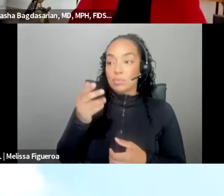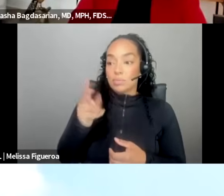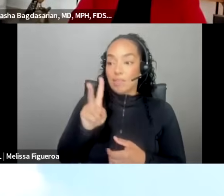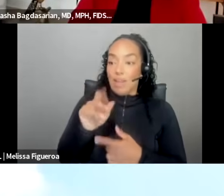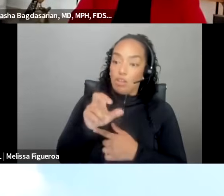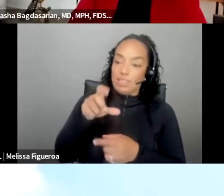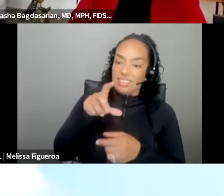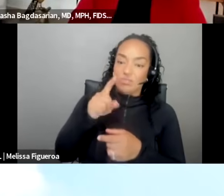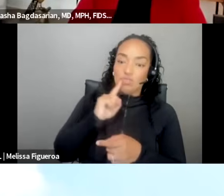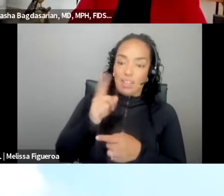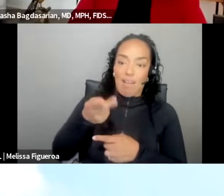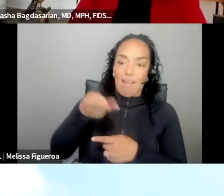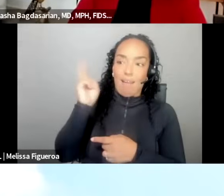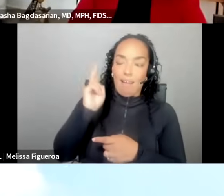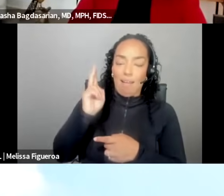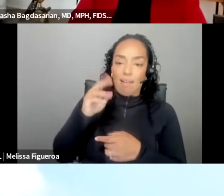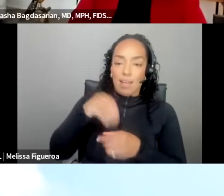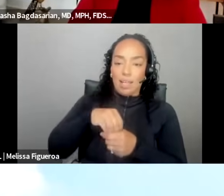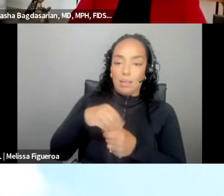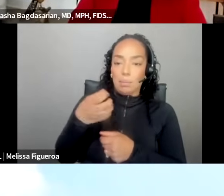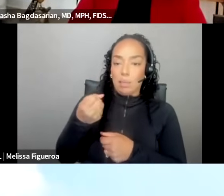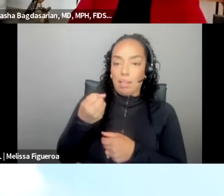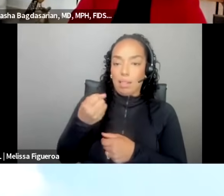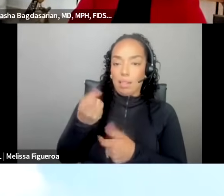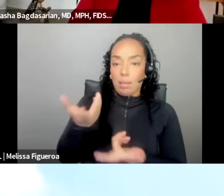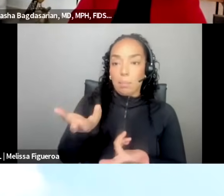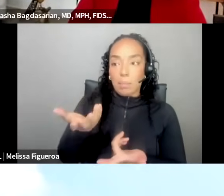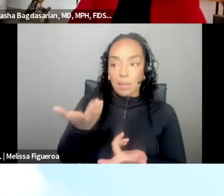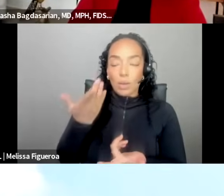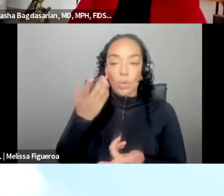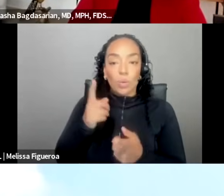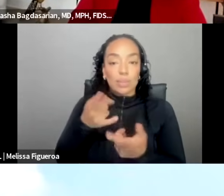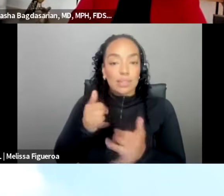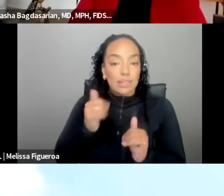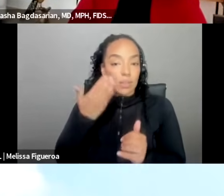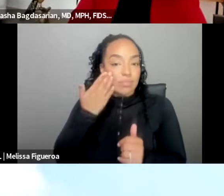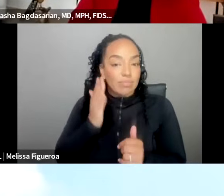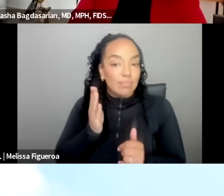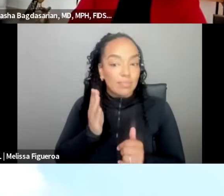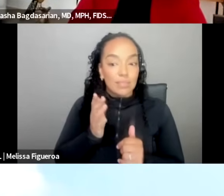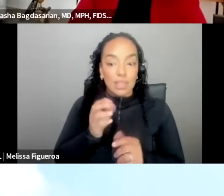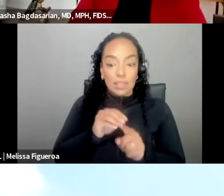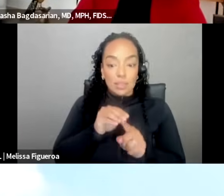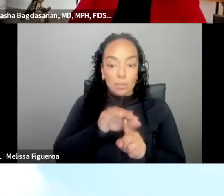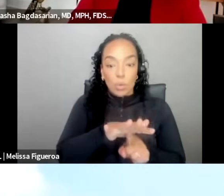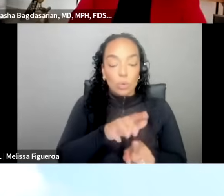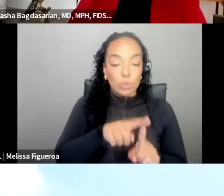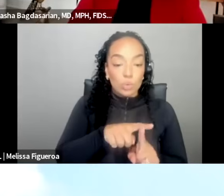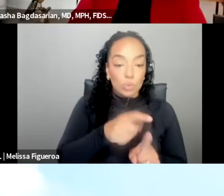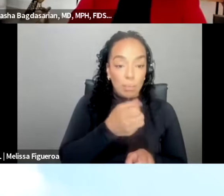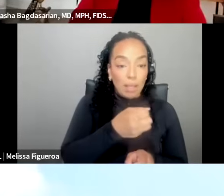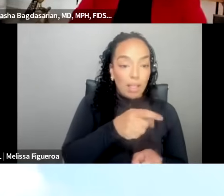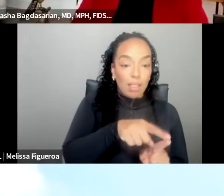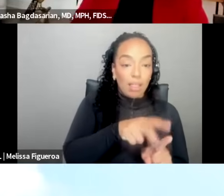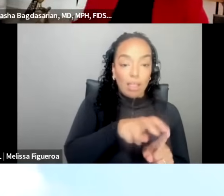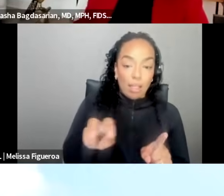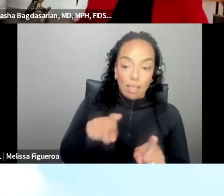we don't know if it's the exposure to milk that's, the risk to humans. We don't know if